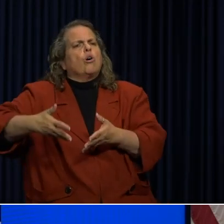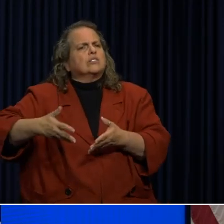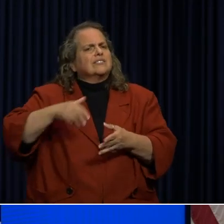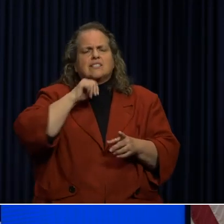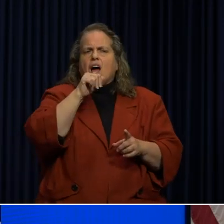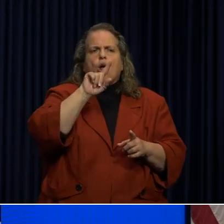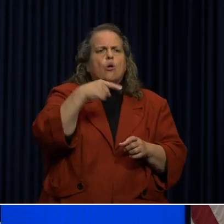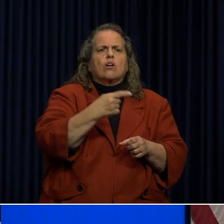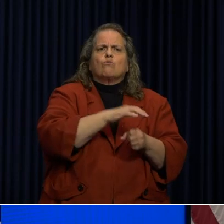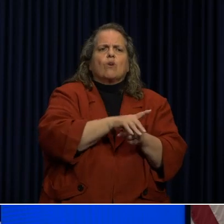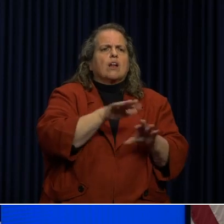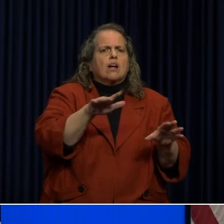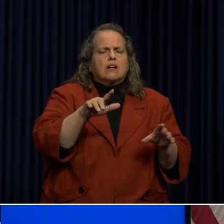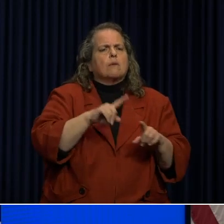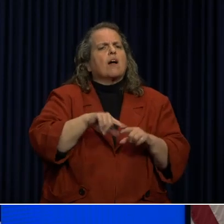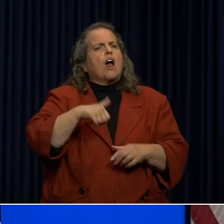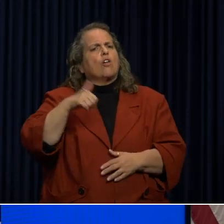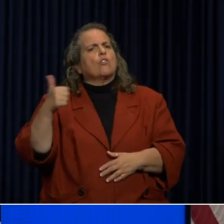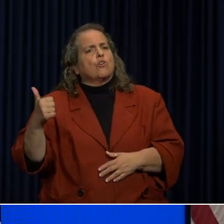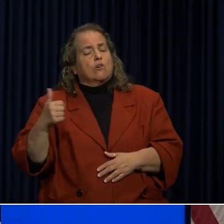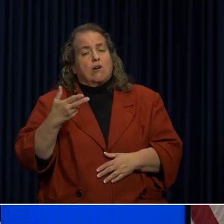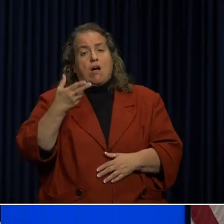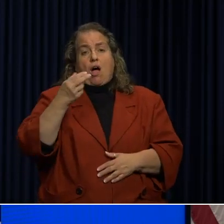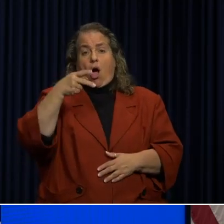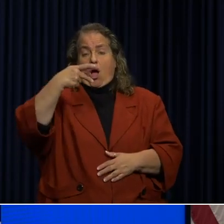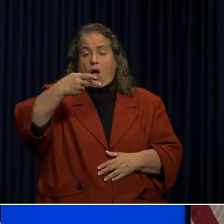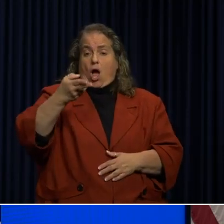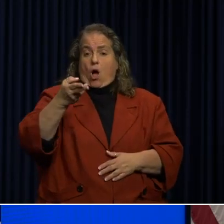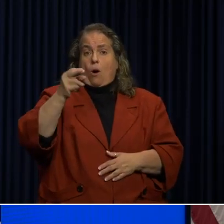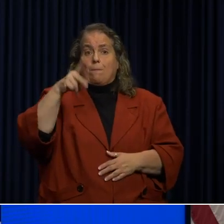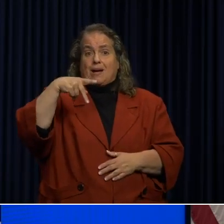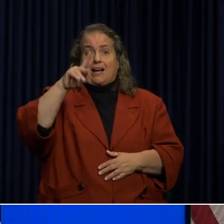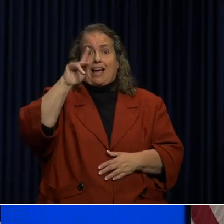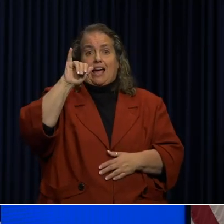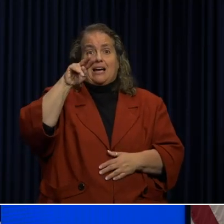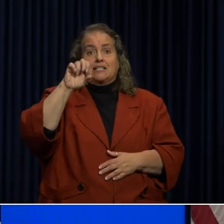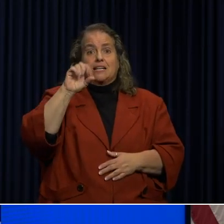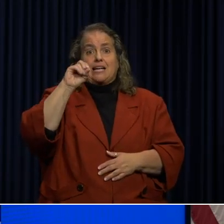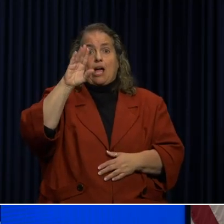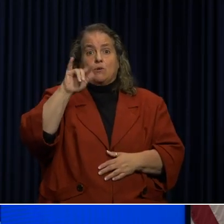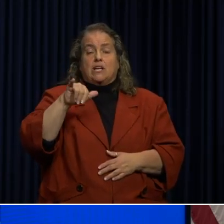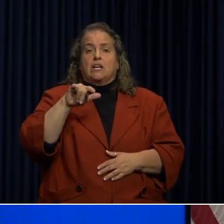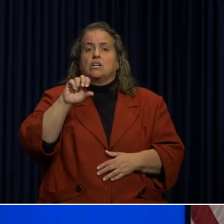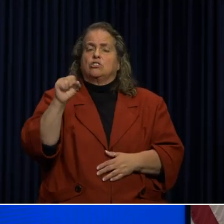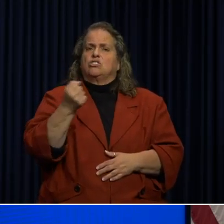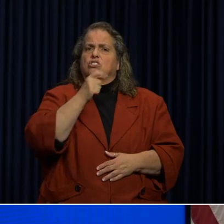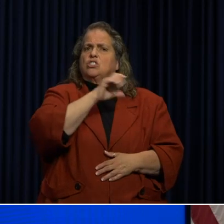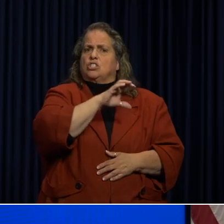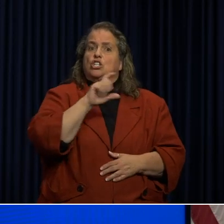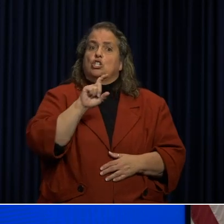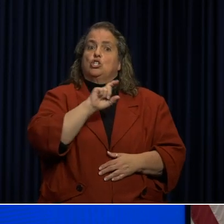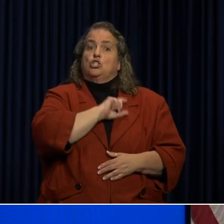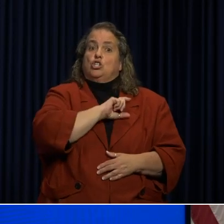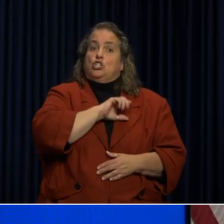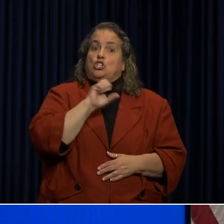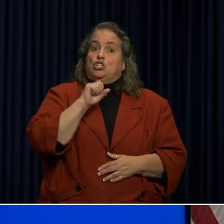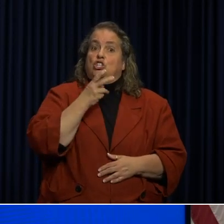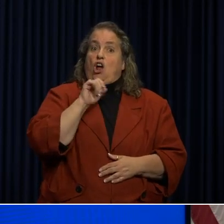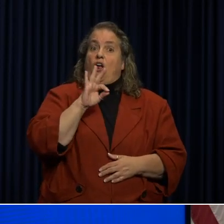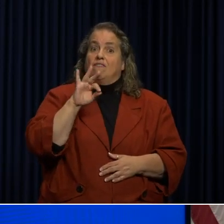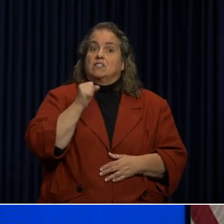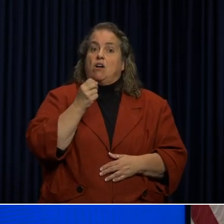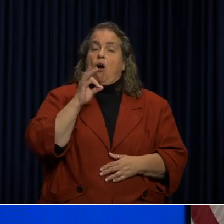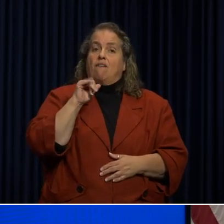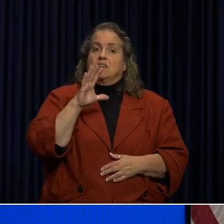And so today we wanted to share from the Hopkins County Sheriff's Office that it was with a heavy heart that they announced the